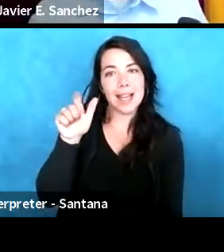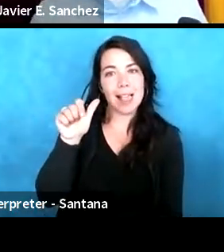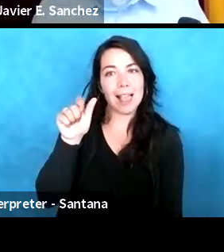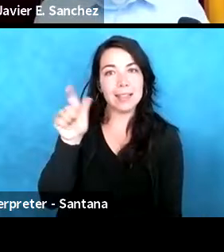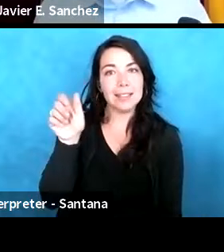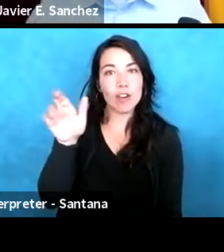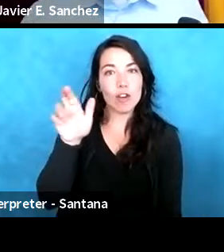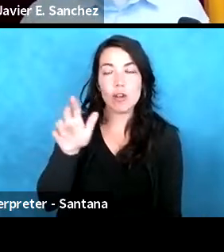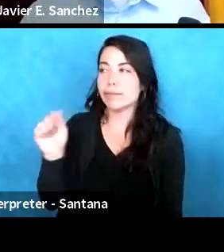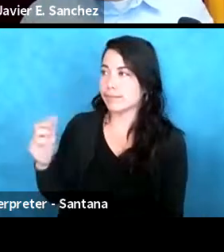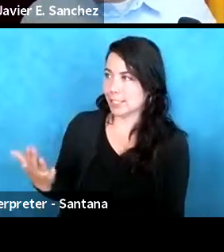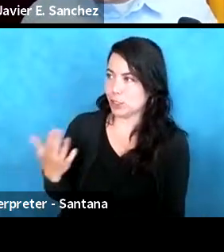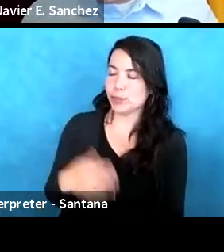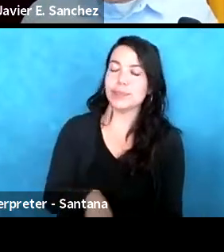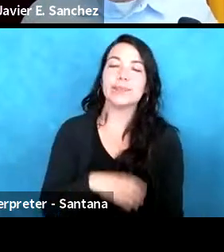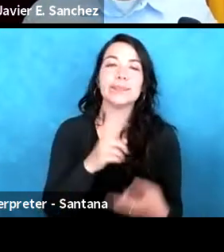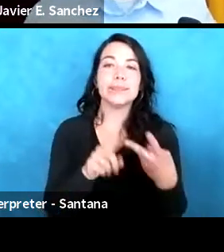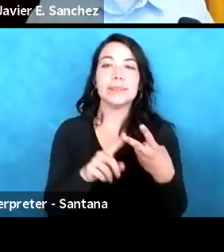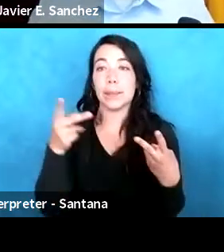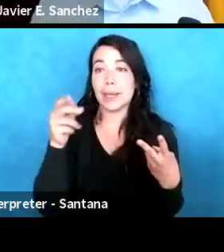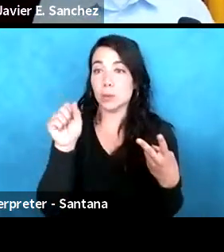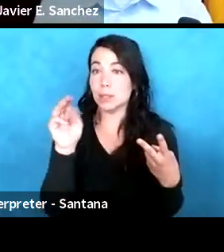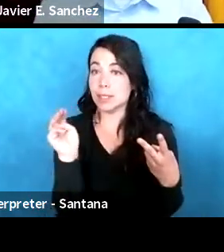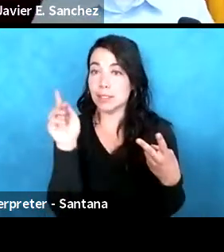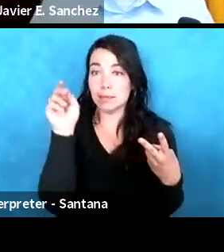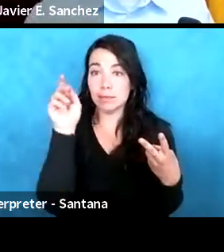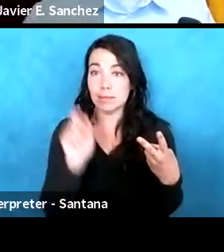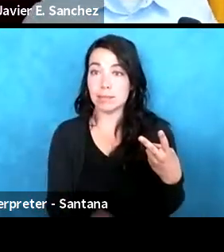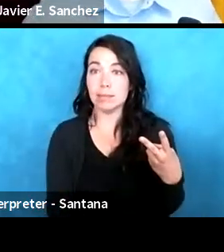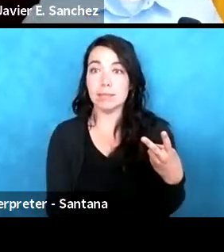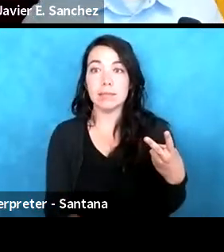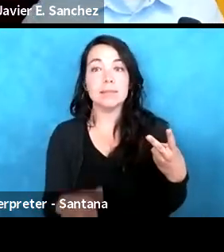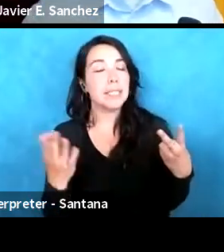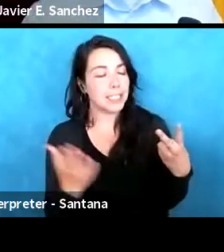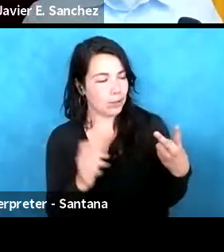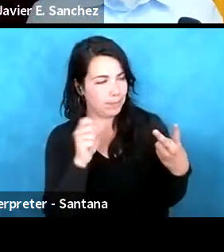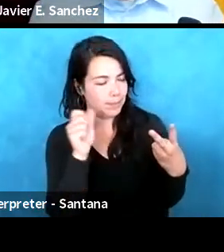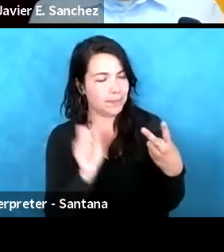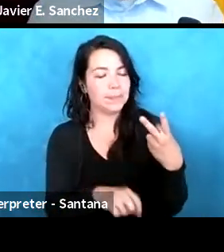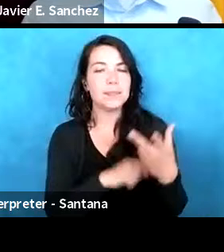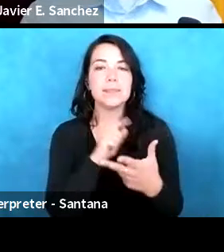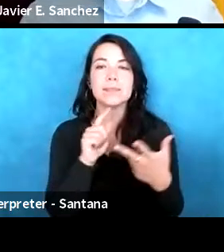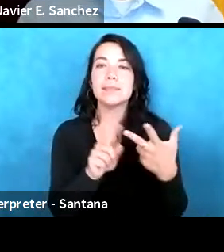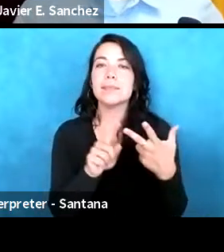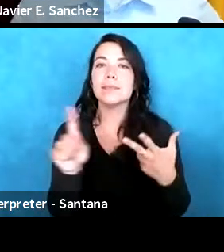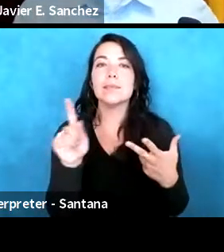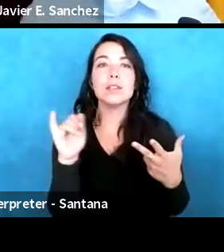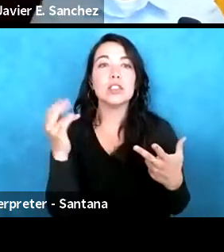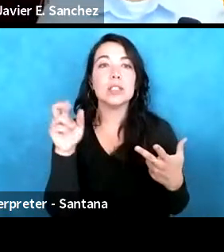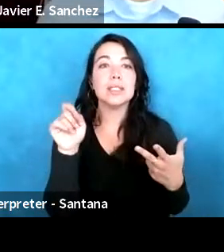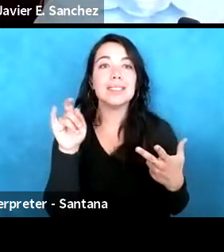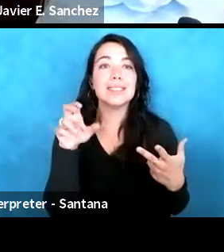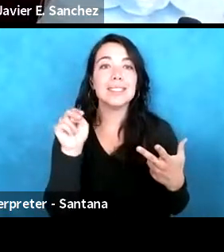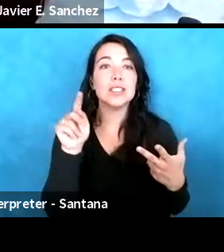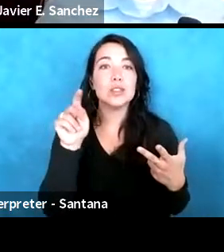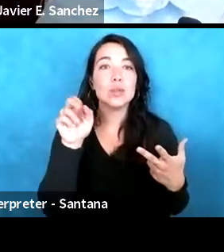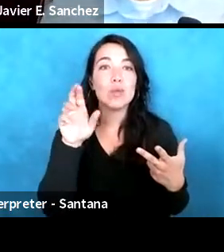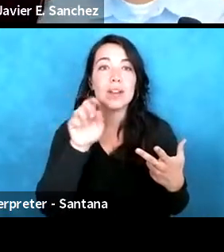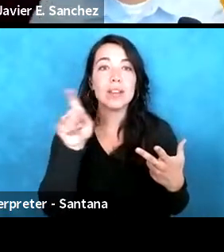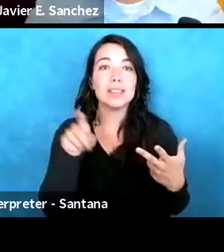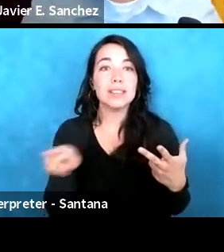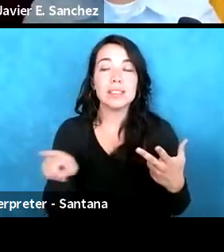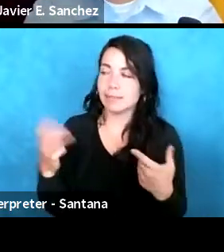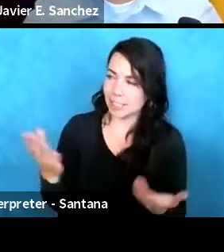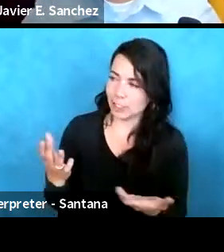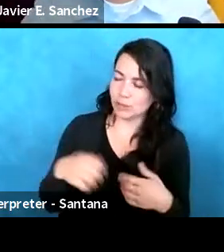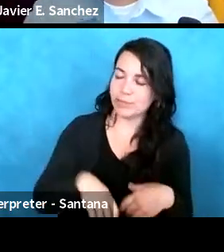Present. Councillor Peggy Sue Martinez. Honored to be here. Councillor Justin Salazar Torres.